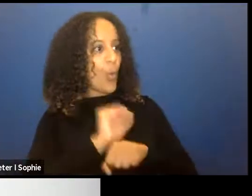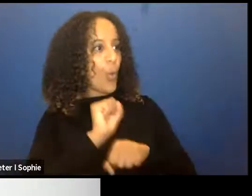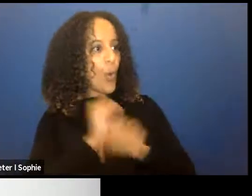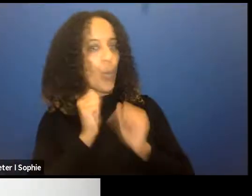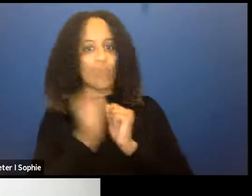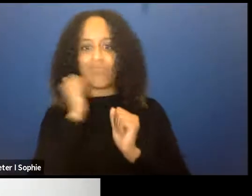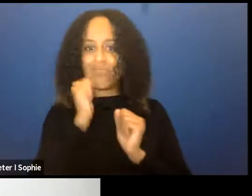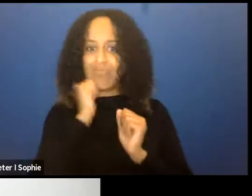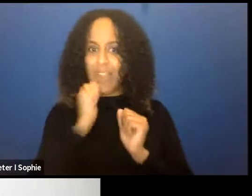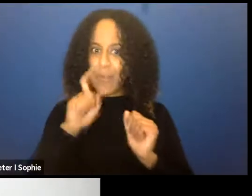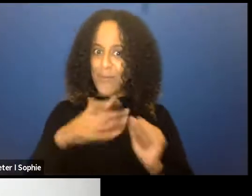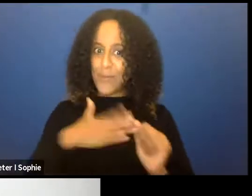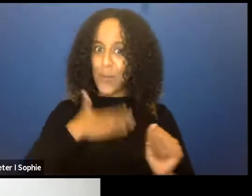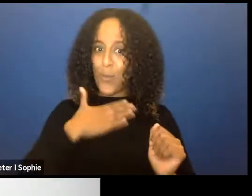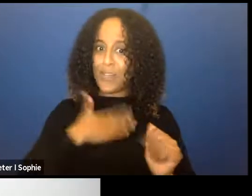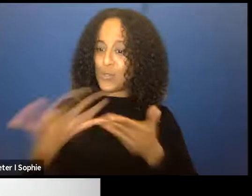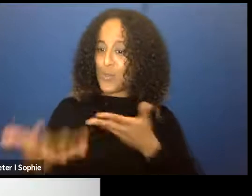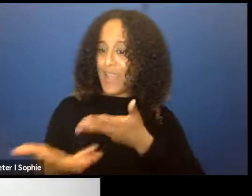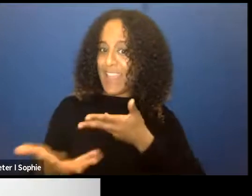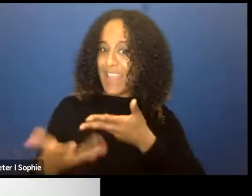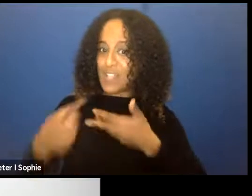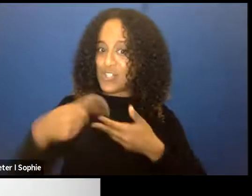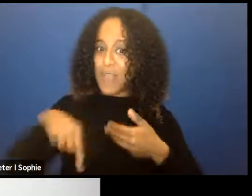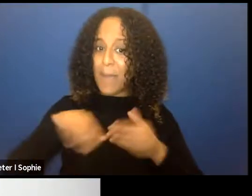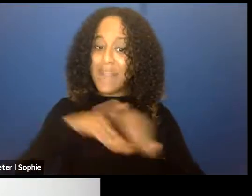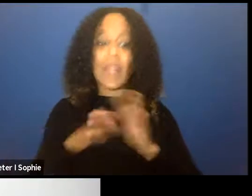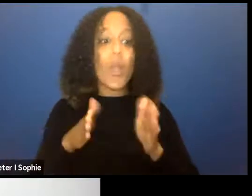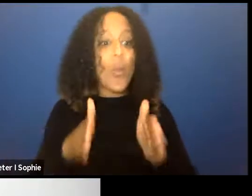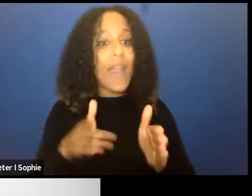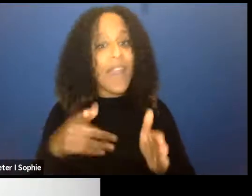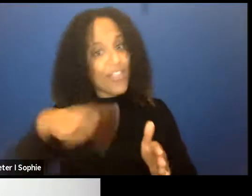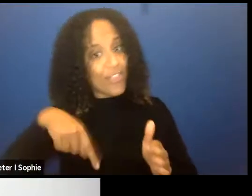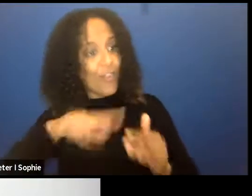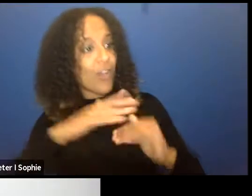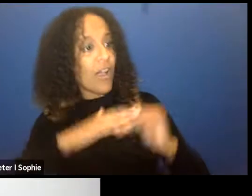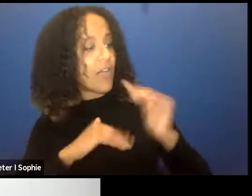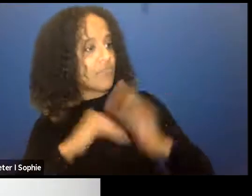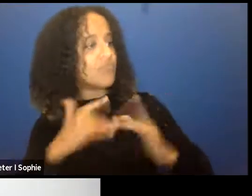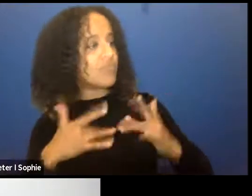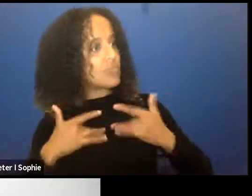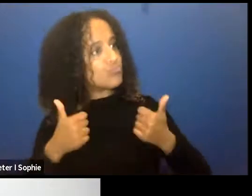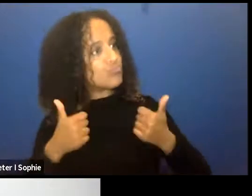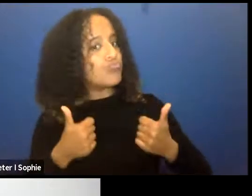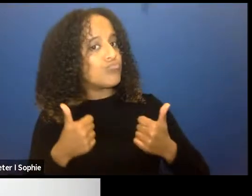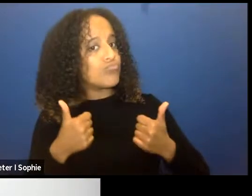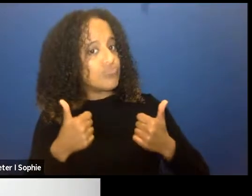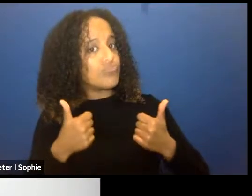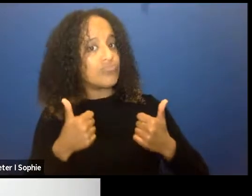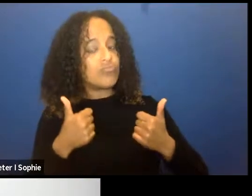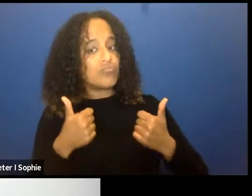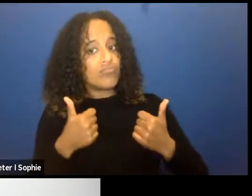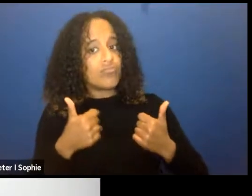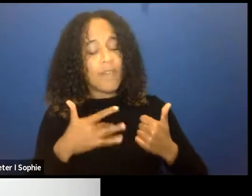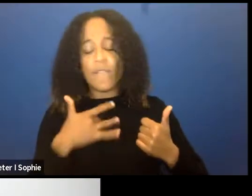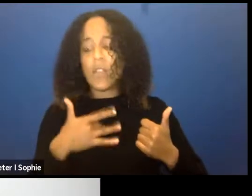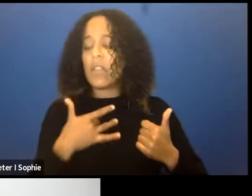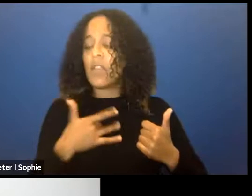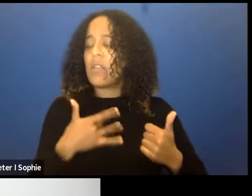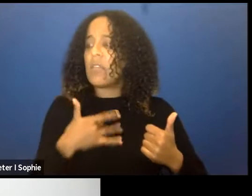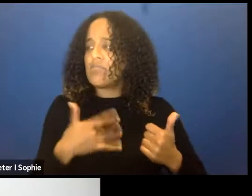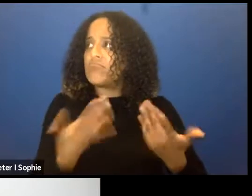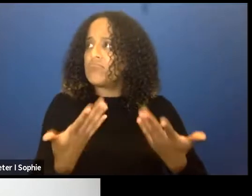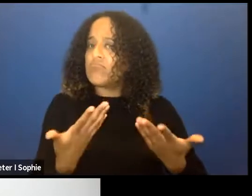to engage them in a way that they're comfortable with and what makes them, feel like